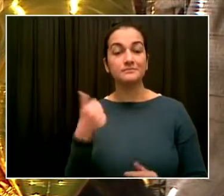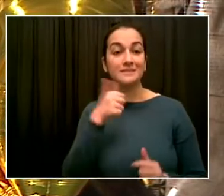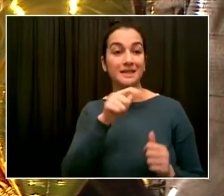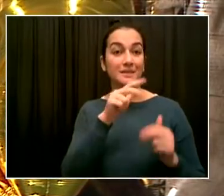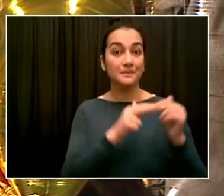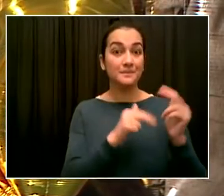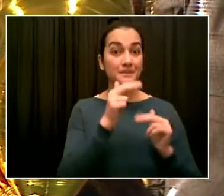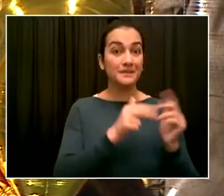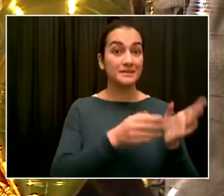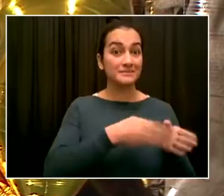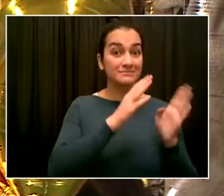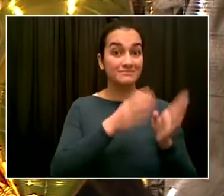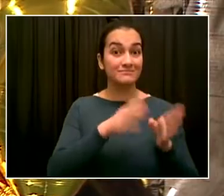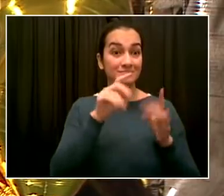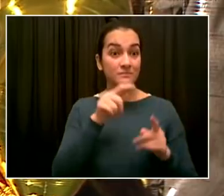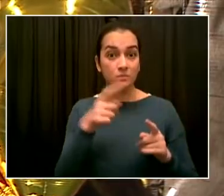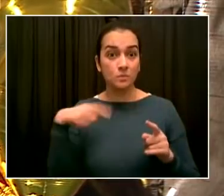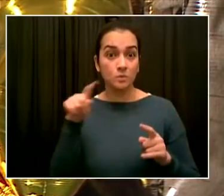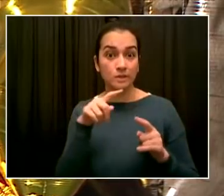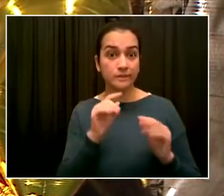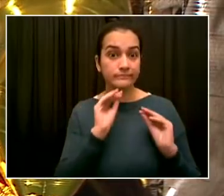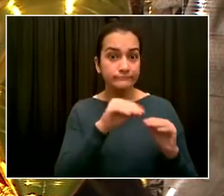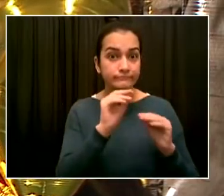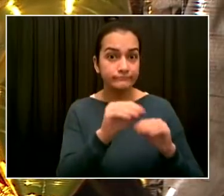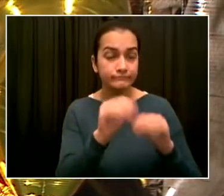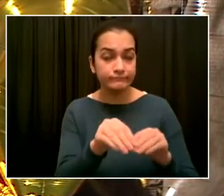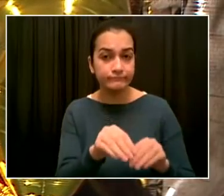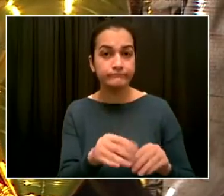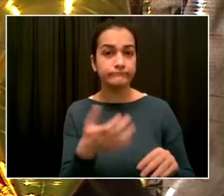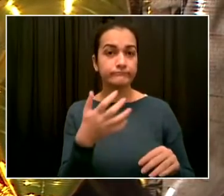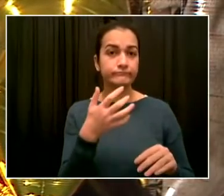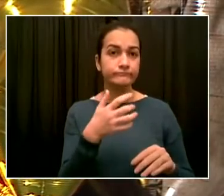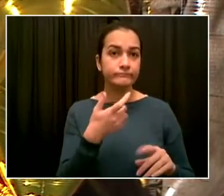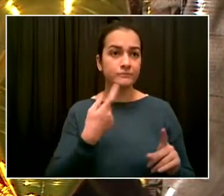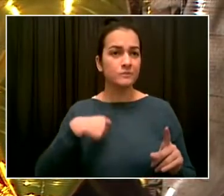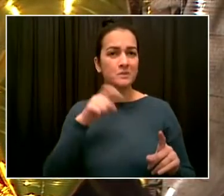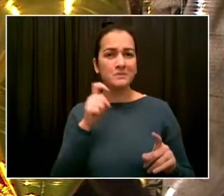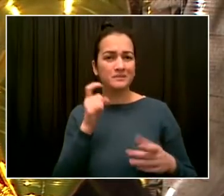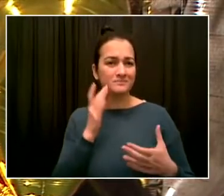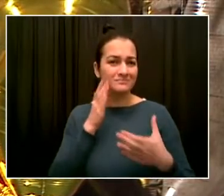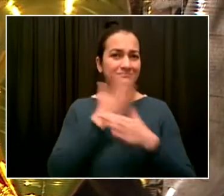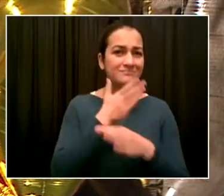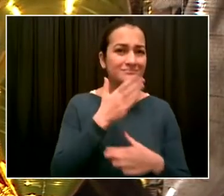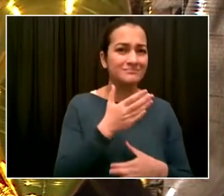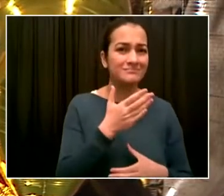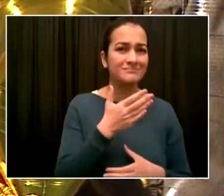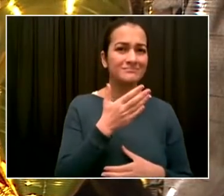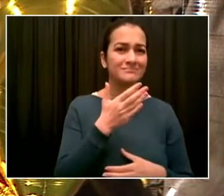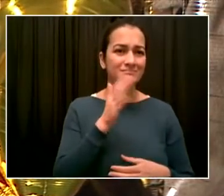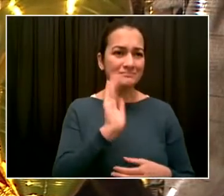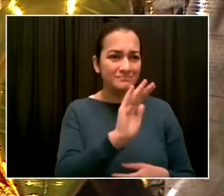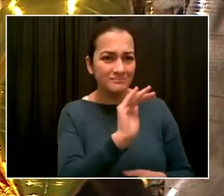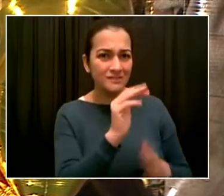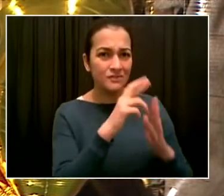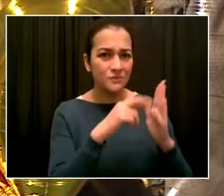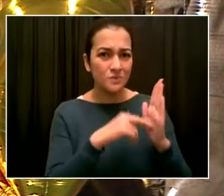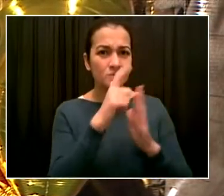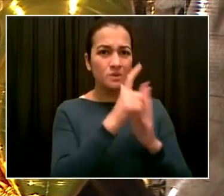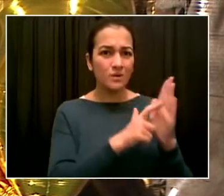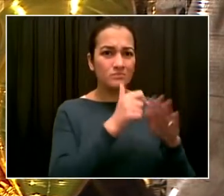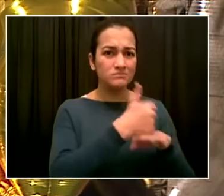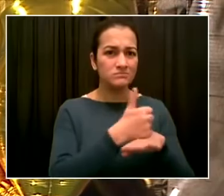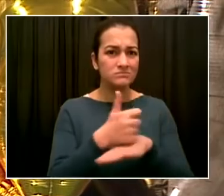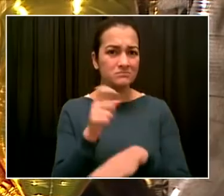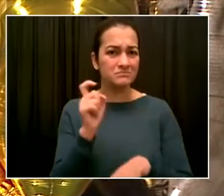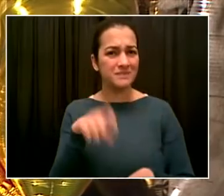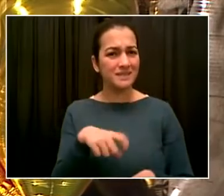to intervene because of the public's role in zoning, should support the public's needs, public good, public benefit.